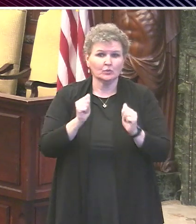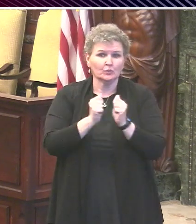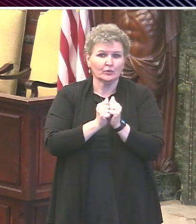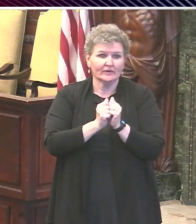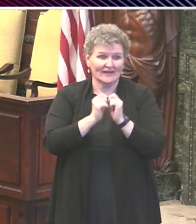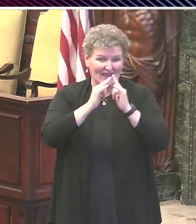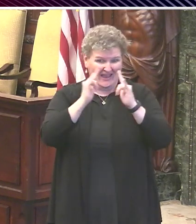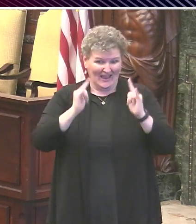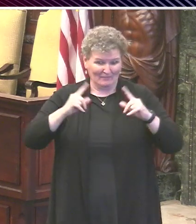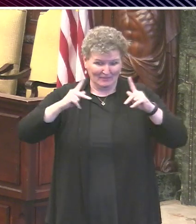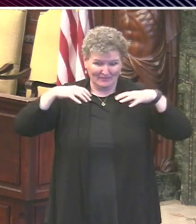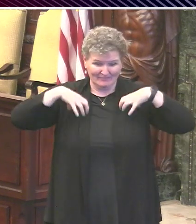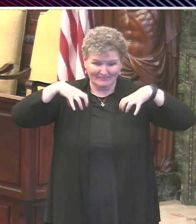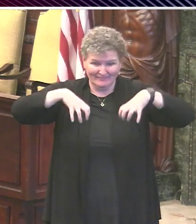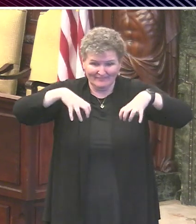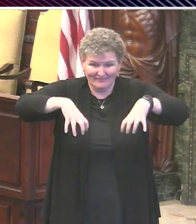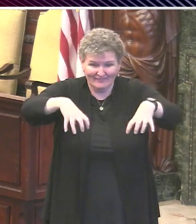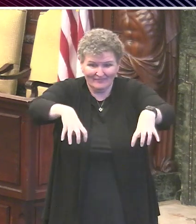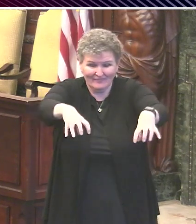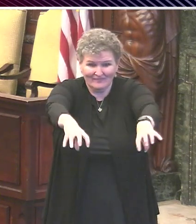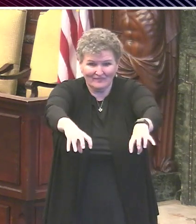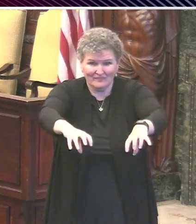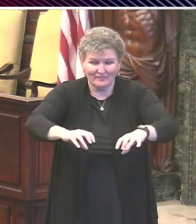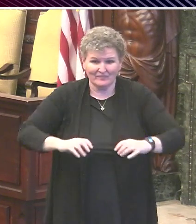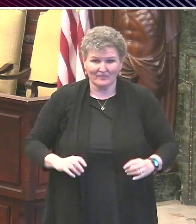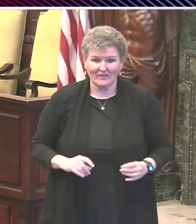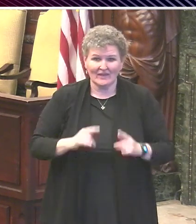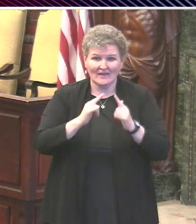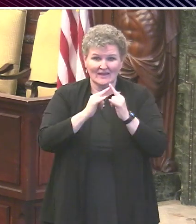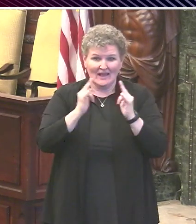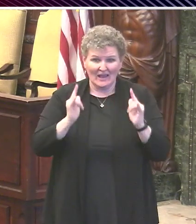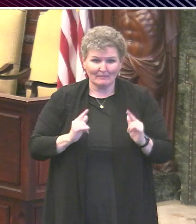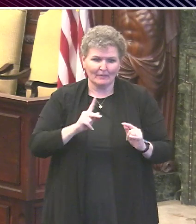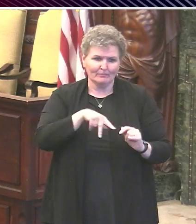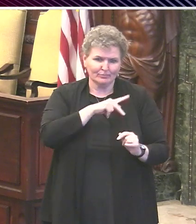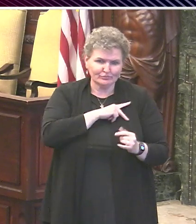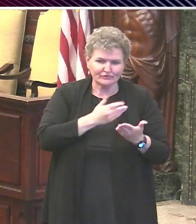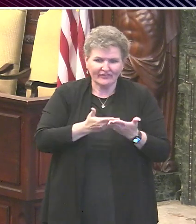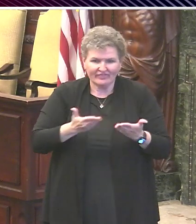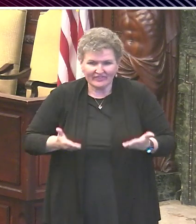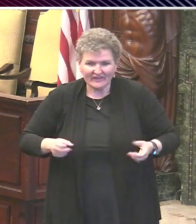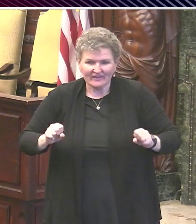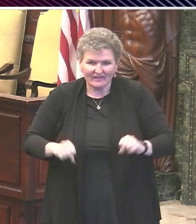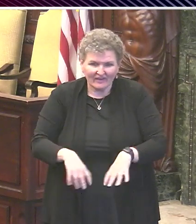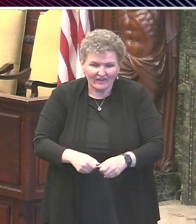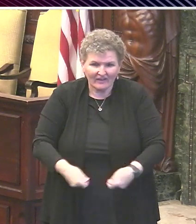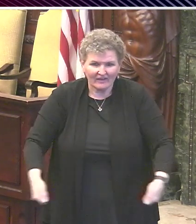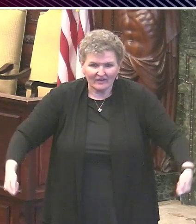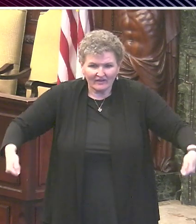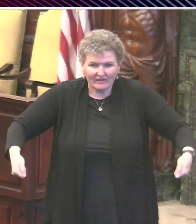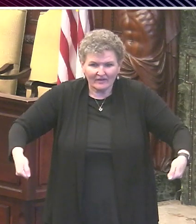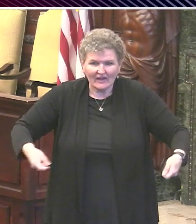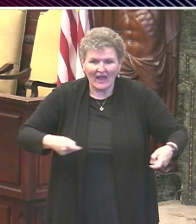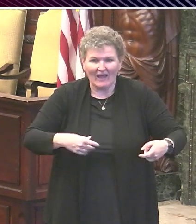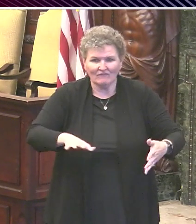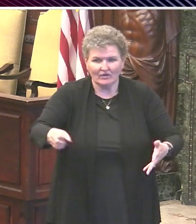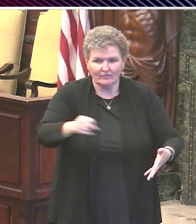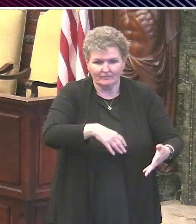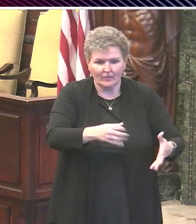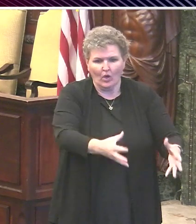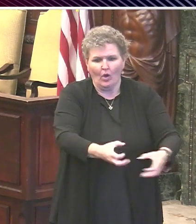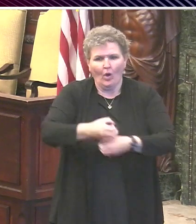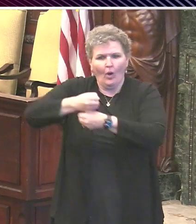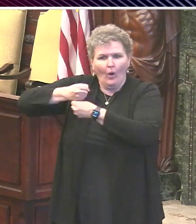we've taken materials, tents, personal belongings, we hold that material for a period of